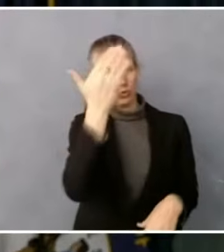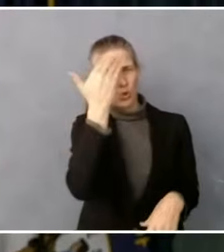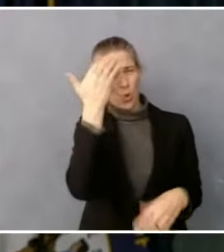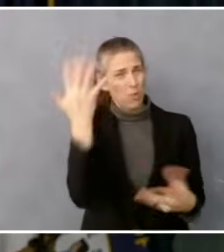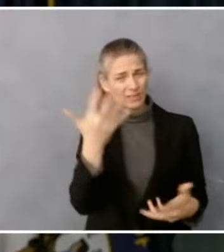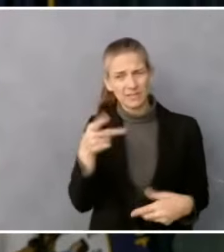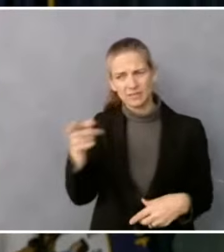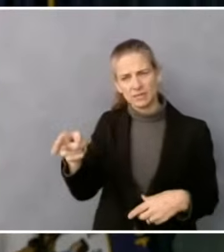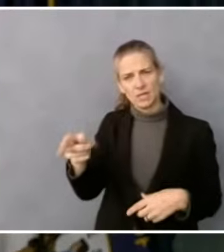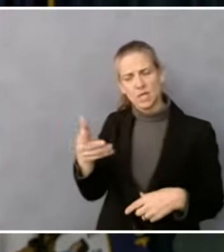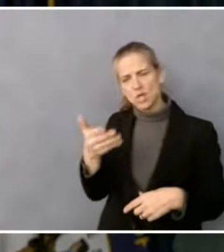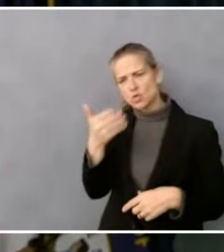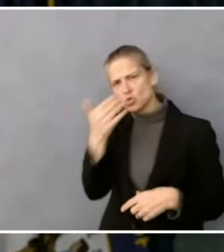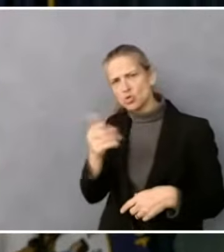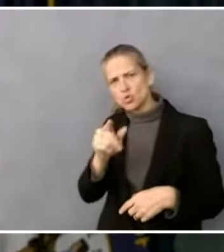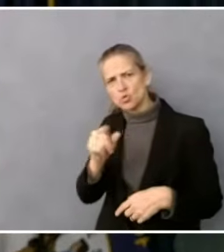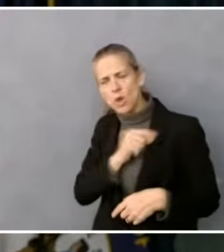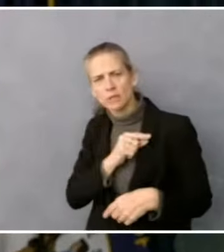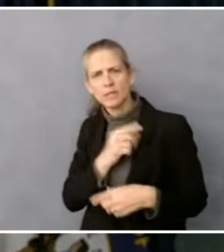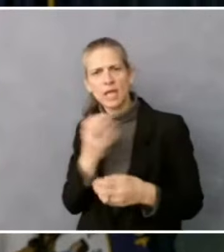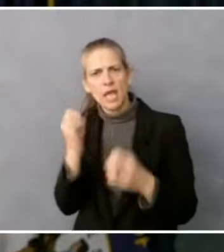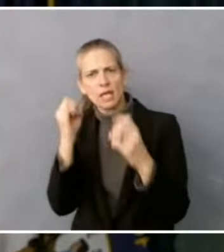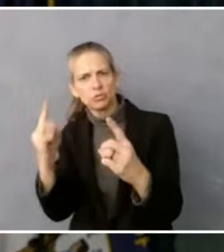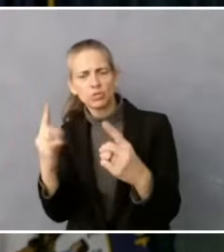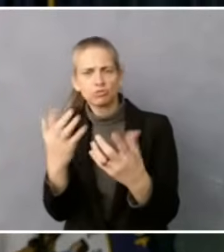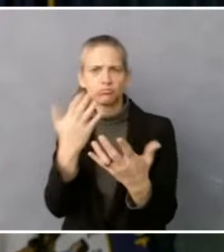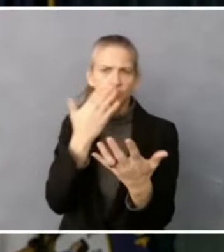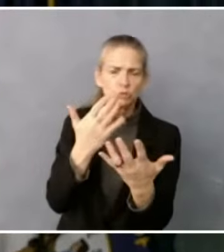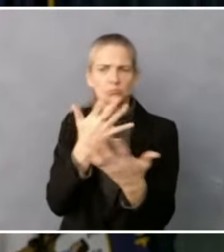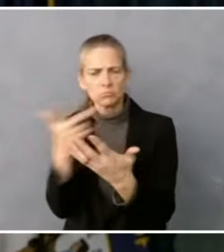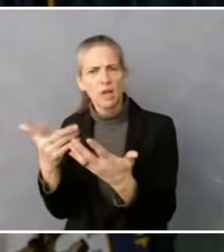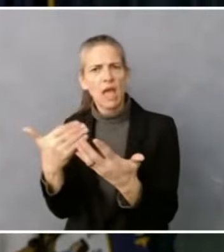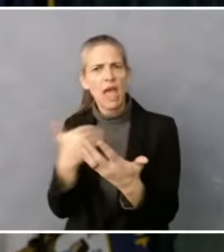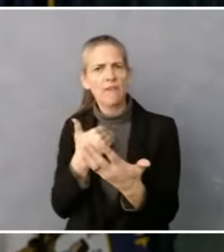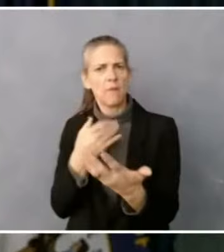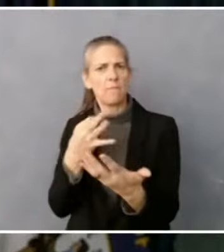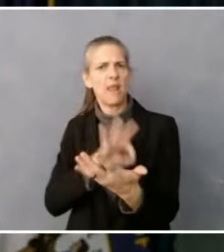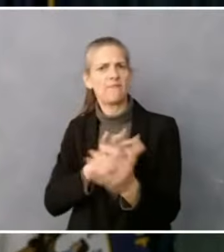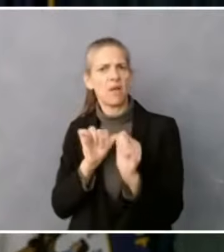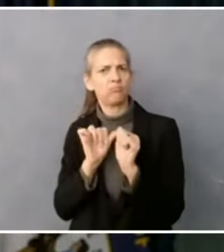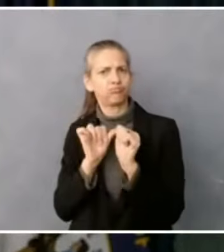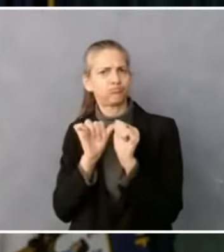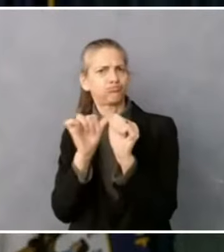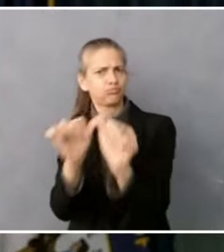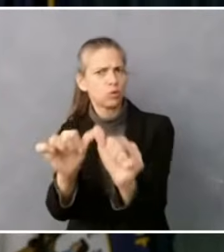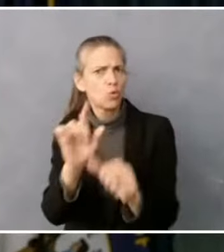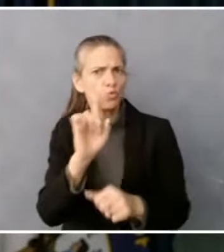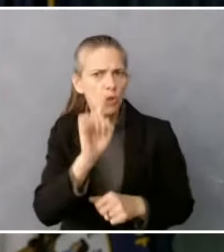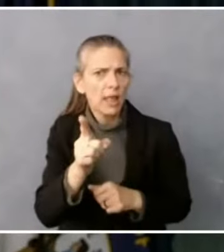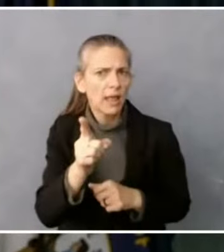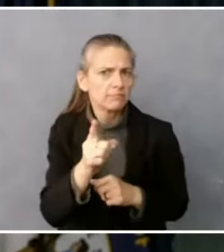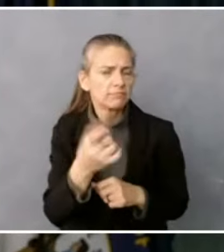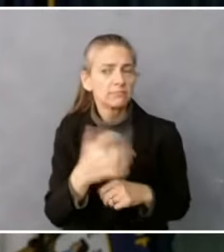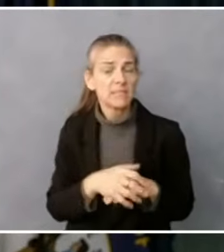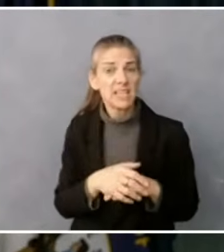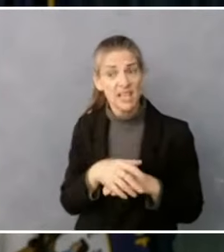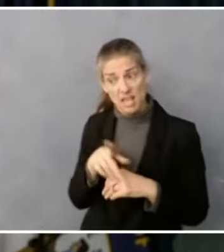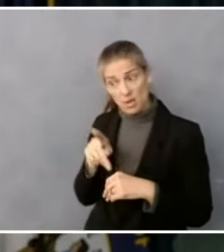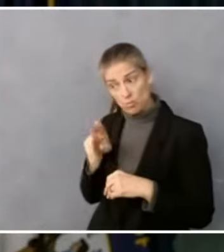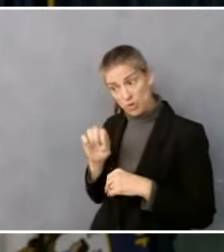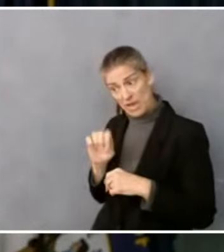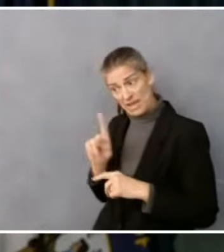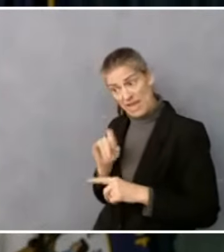early education provides lasting benefits. Children who attend pre-K show significantly